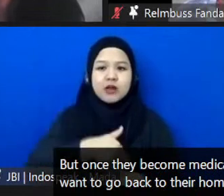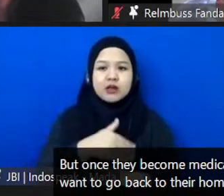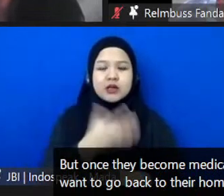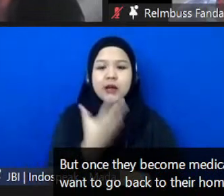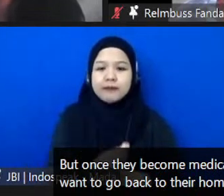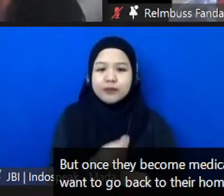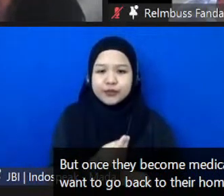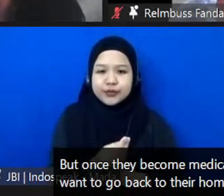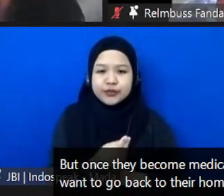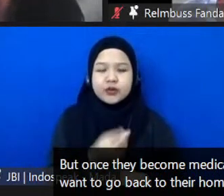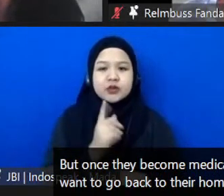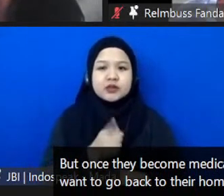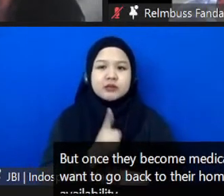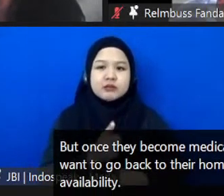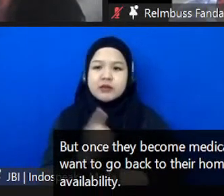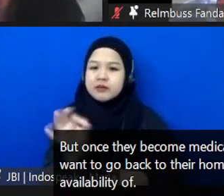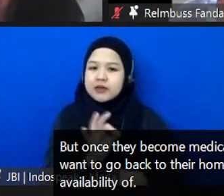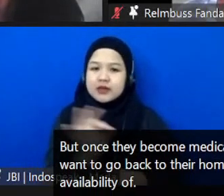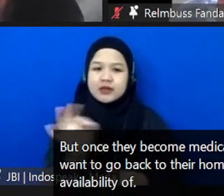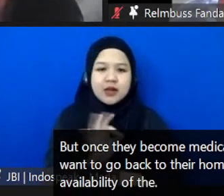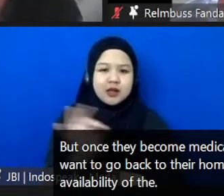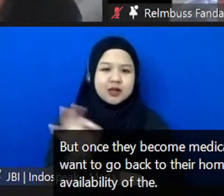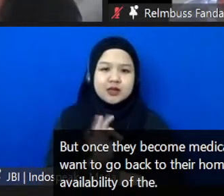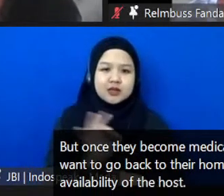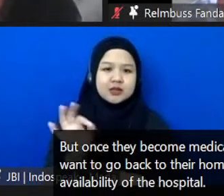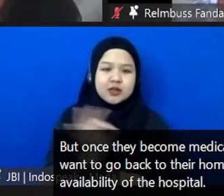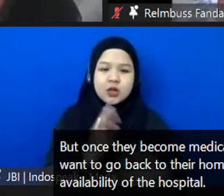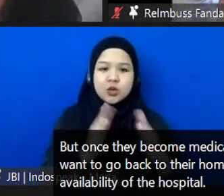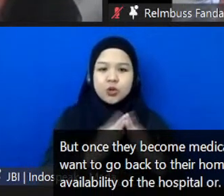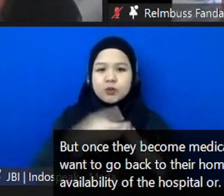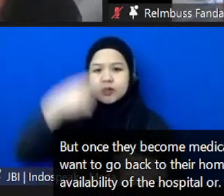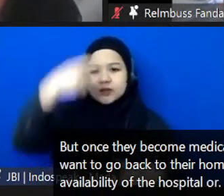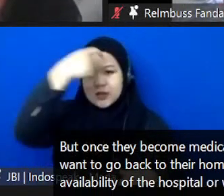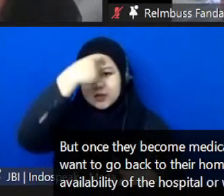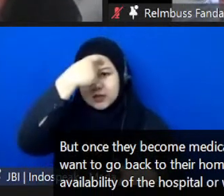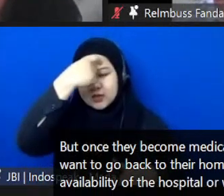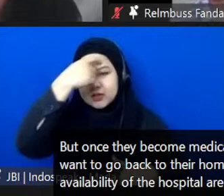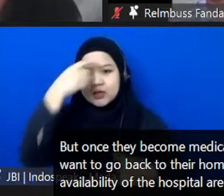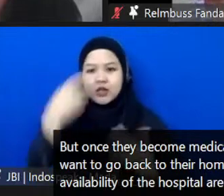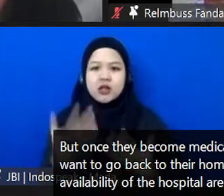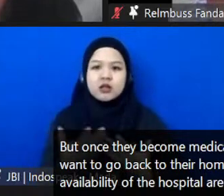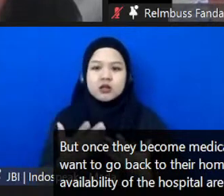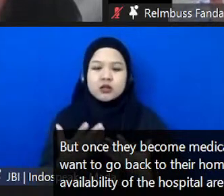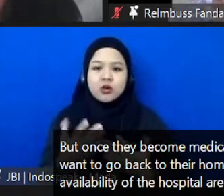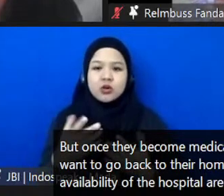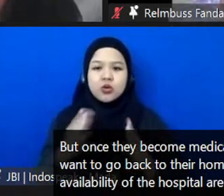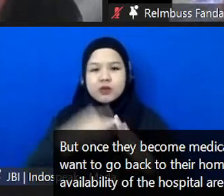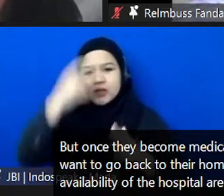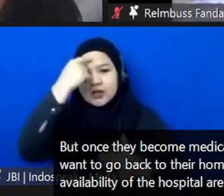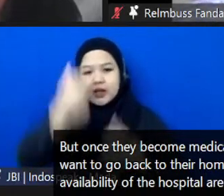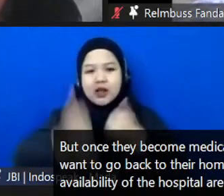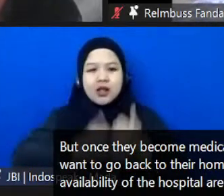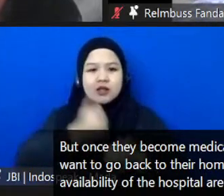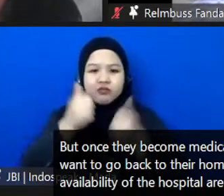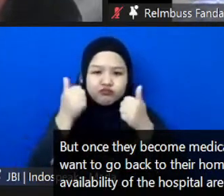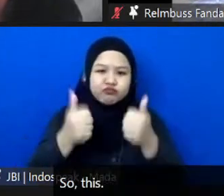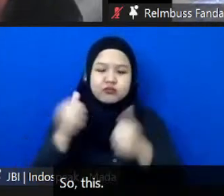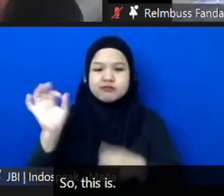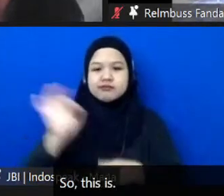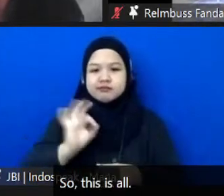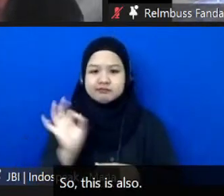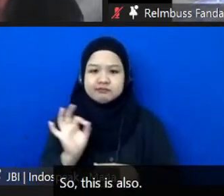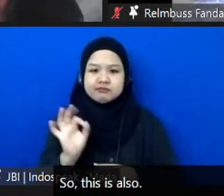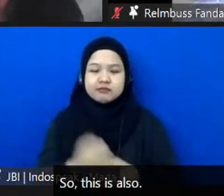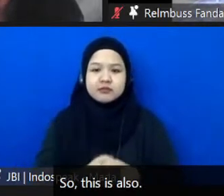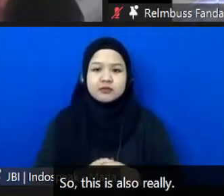the unavailability of the hospital or well-equipped hospitals. So this is